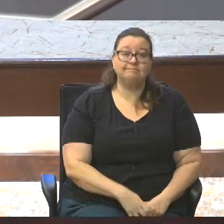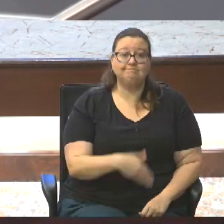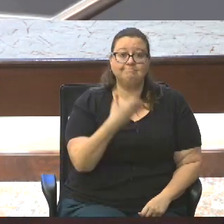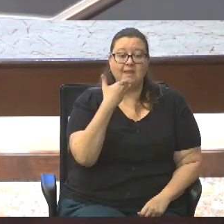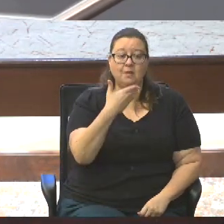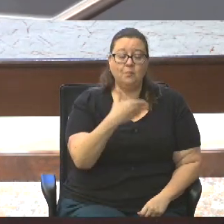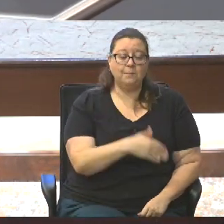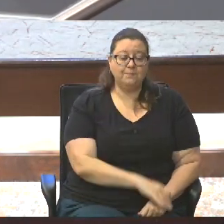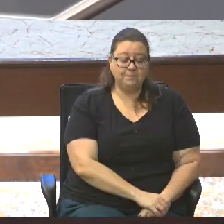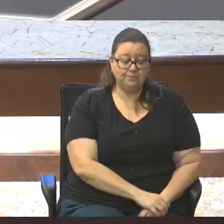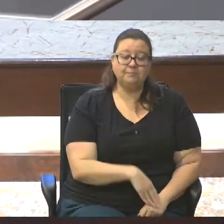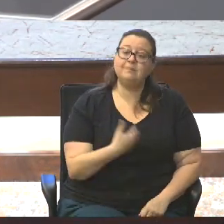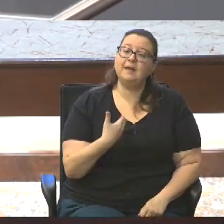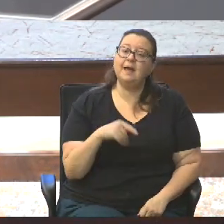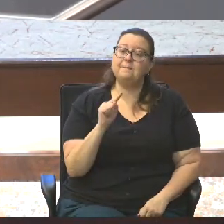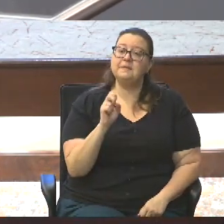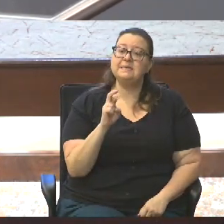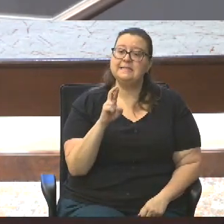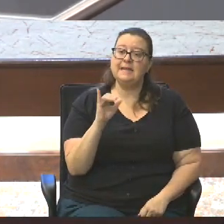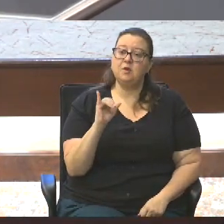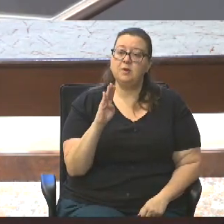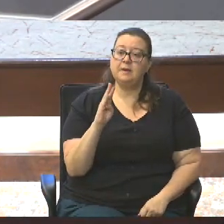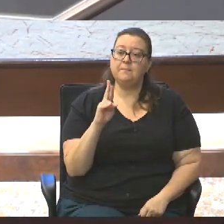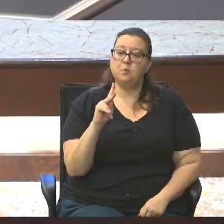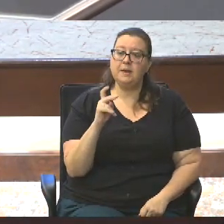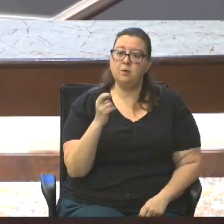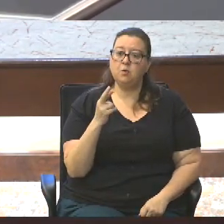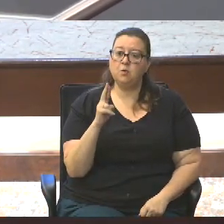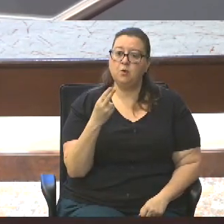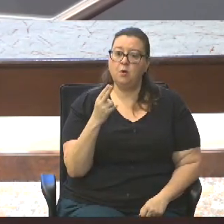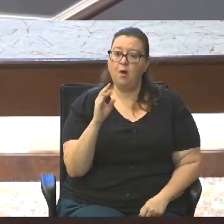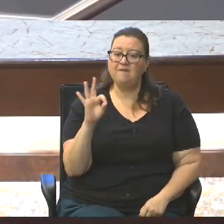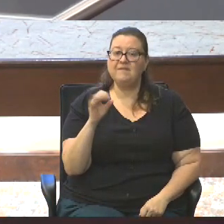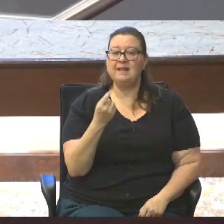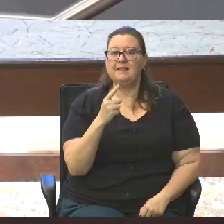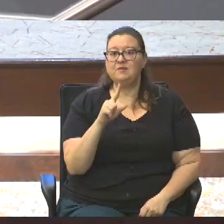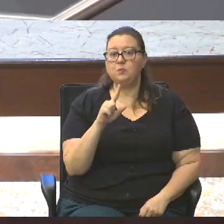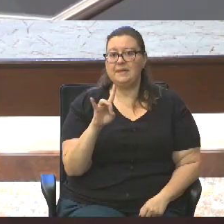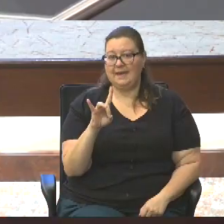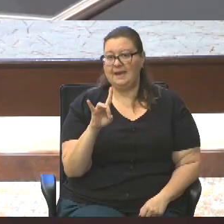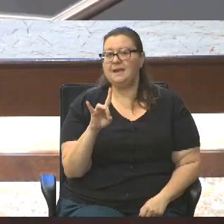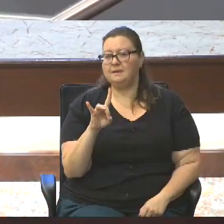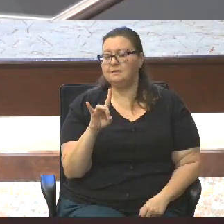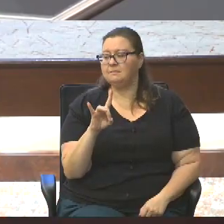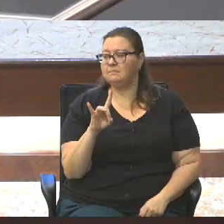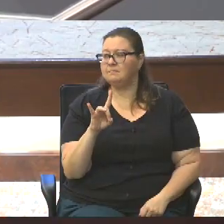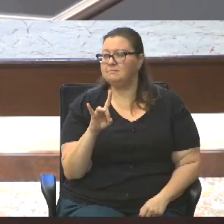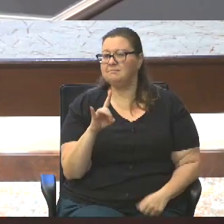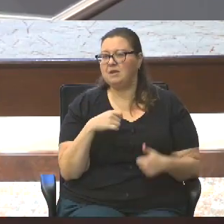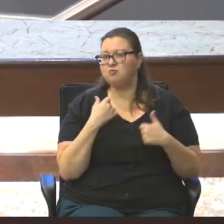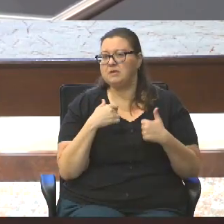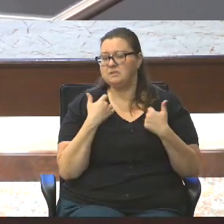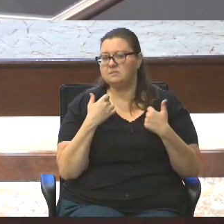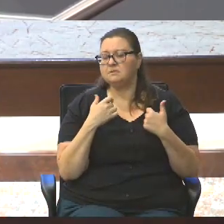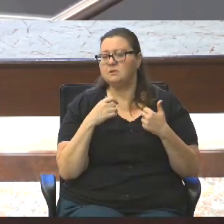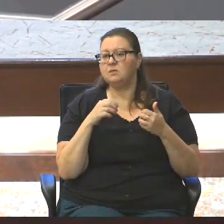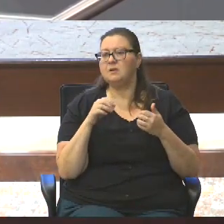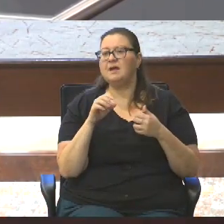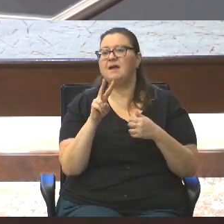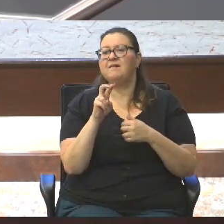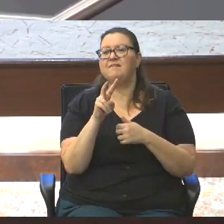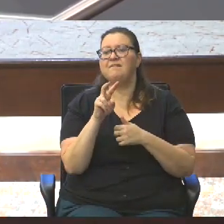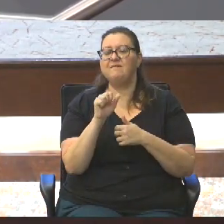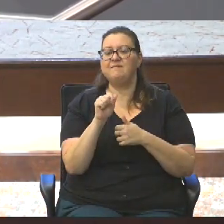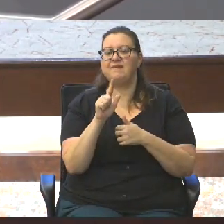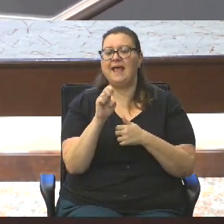Thank you. My name is Terry Brinkerhoff, 1128 Deer Run Road. Technically, that's Valley Mills